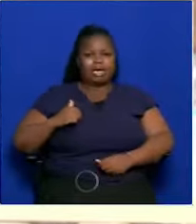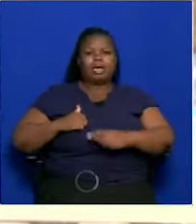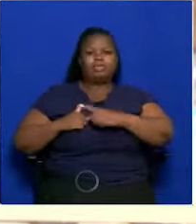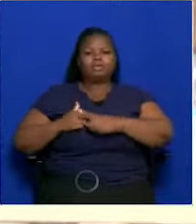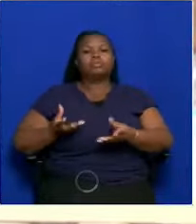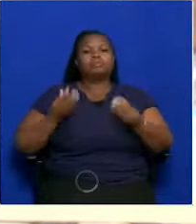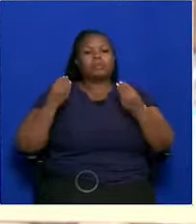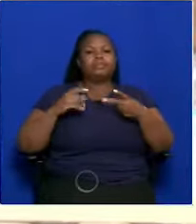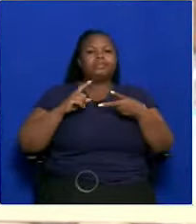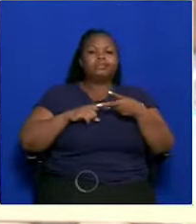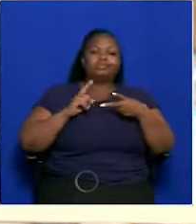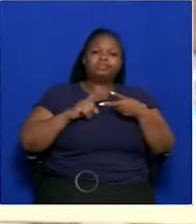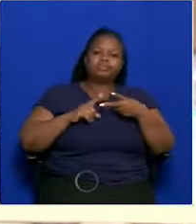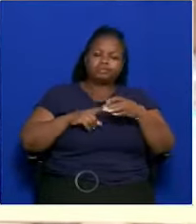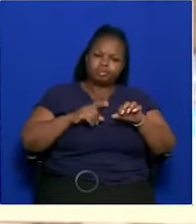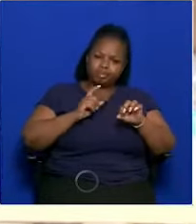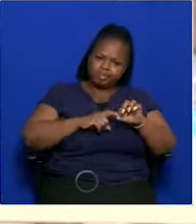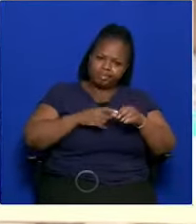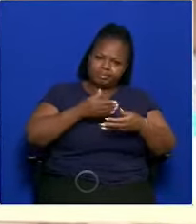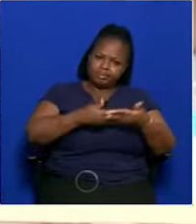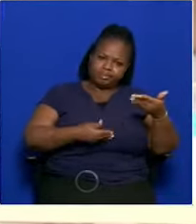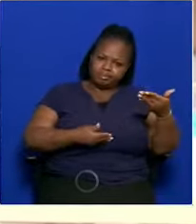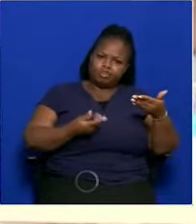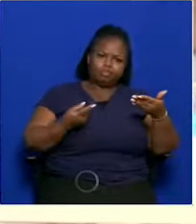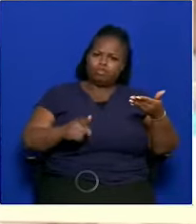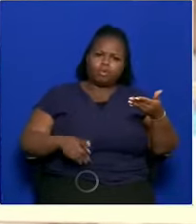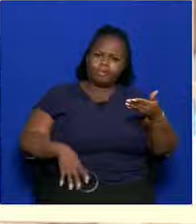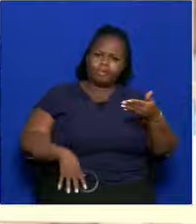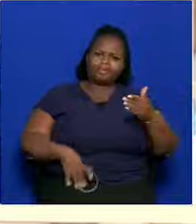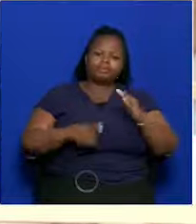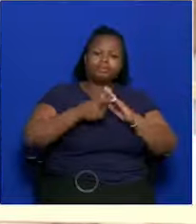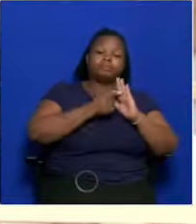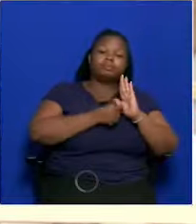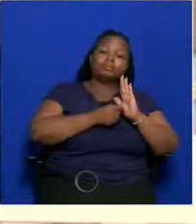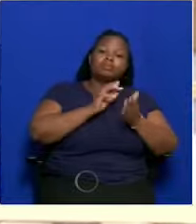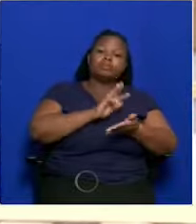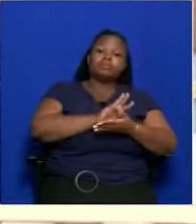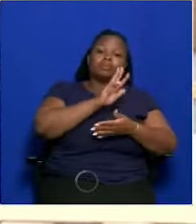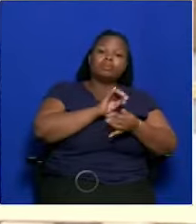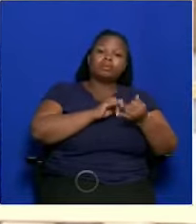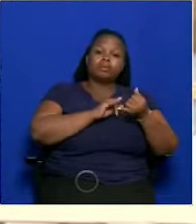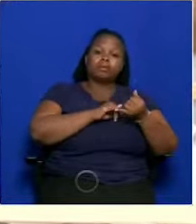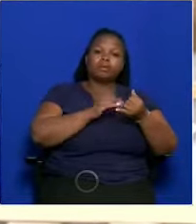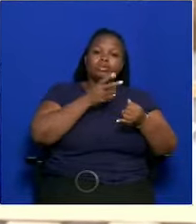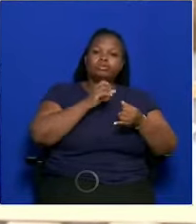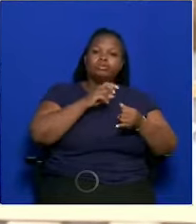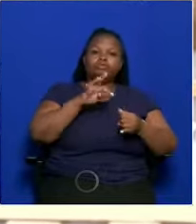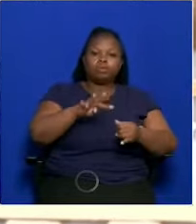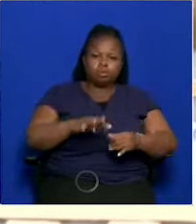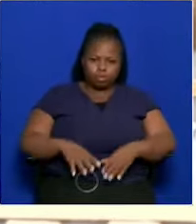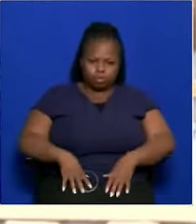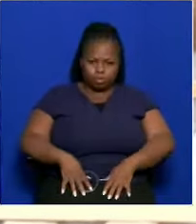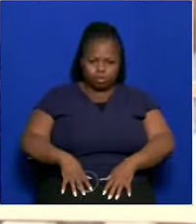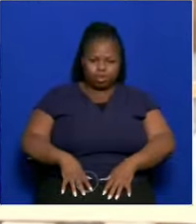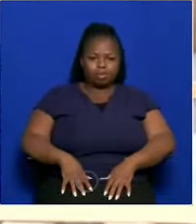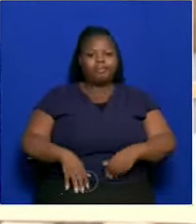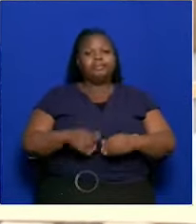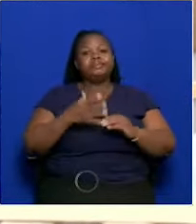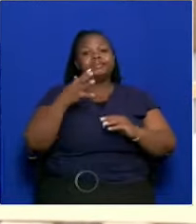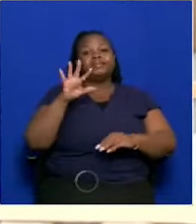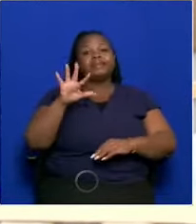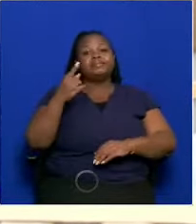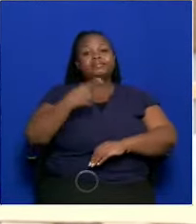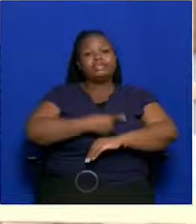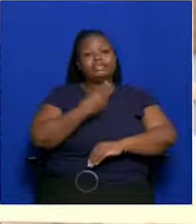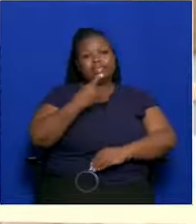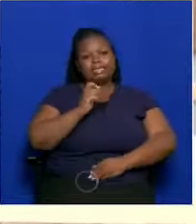quotation, which is dated the 19th of September 2024, 5 days later than the day